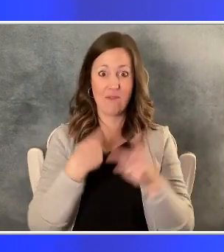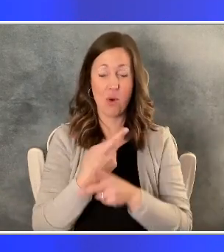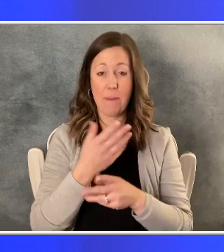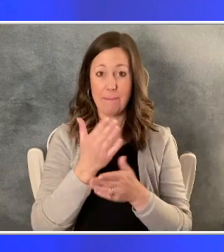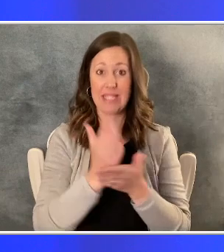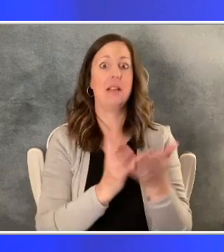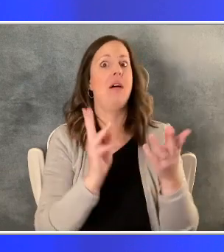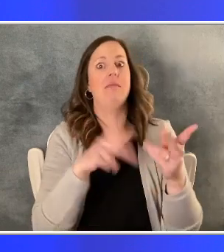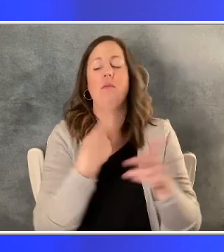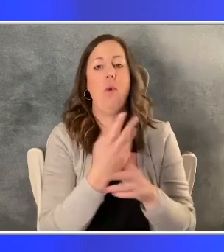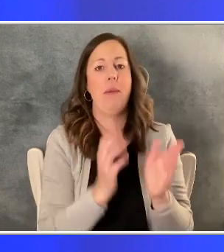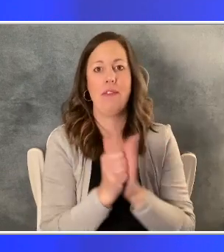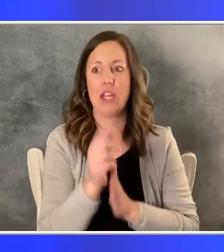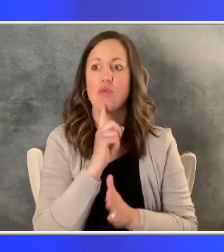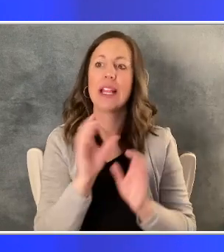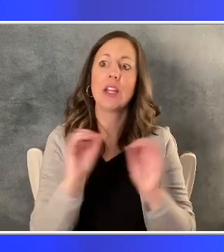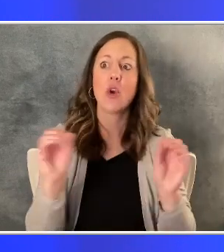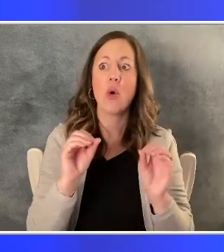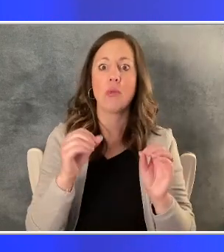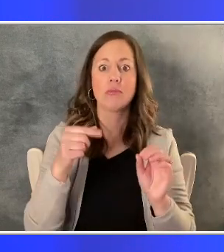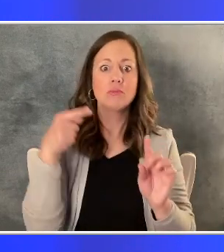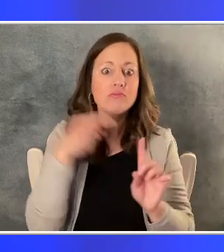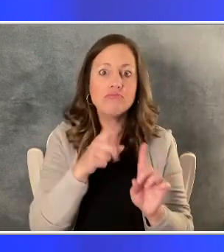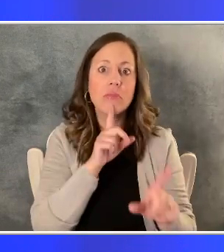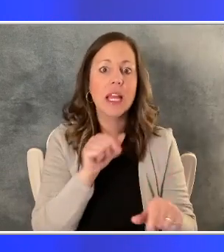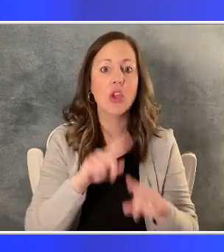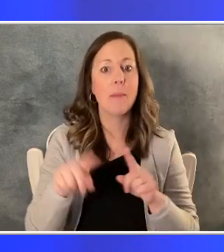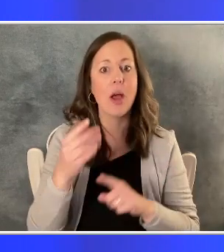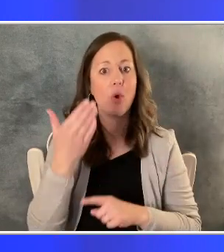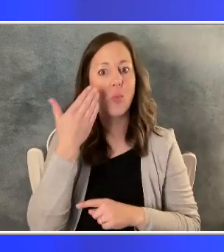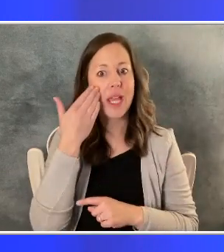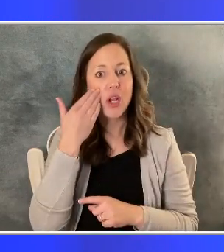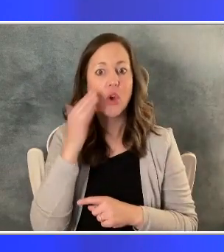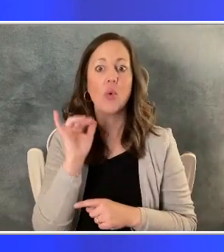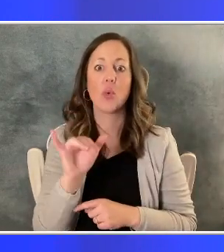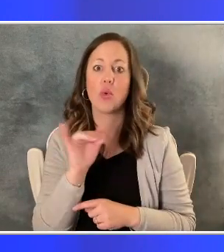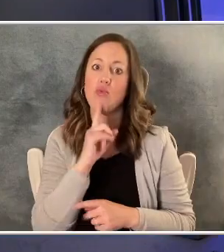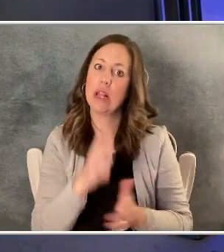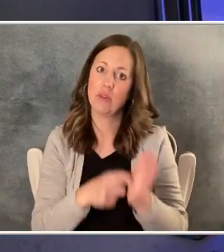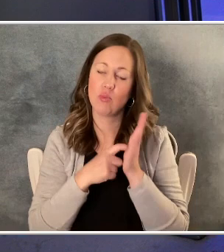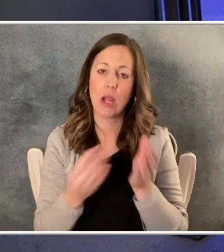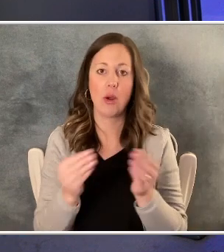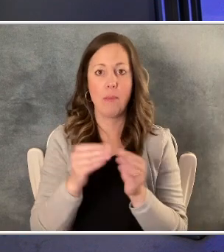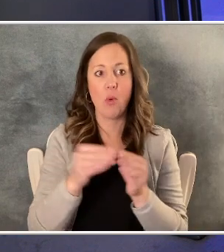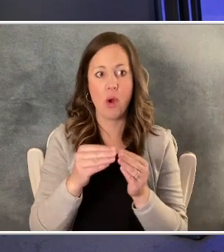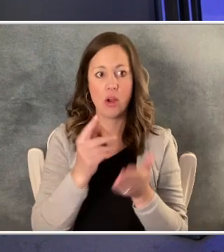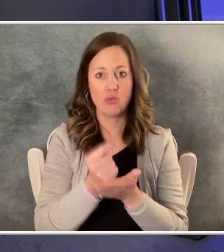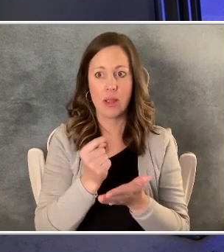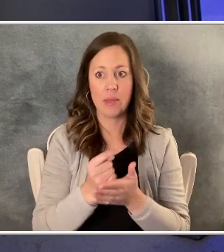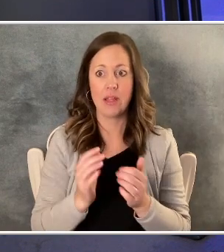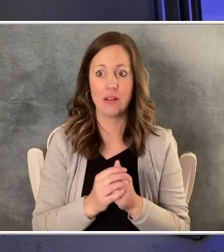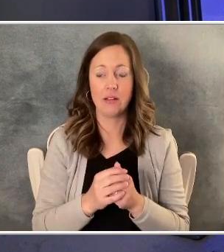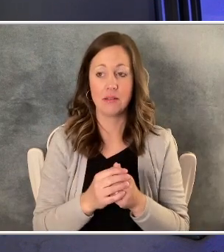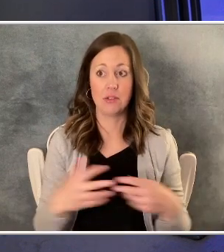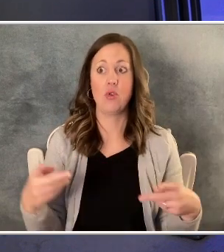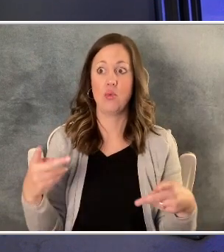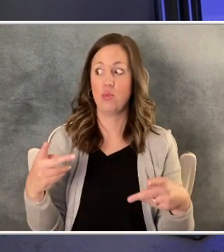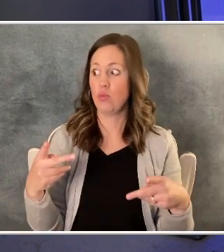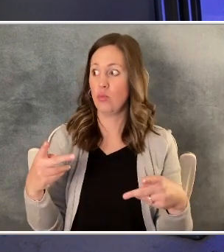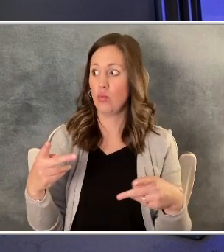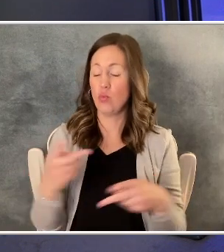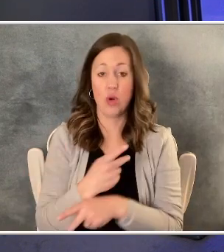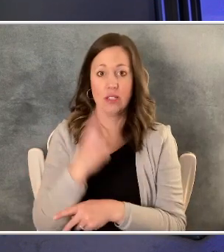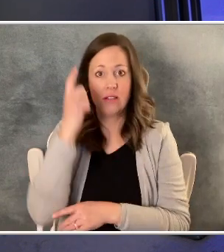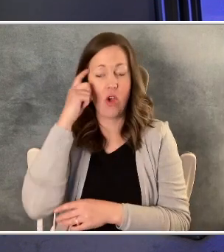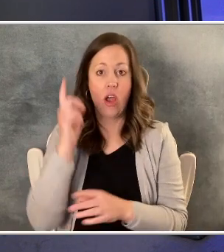answers, we knew pretty much immediately that this is going to require further treatment. So Bree, this is worst nightmare come true. What is going